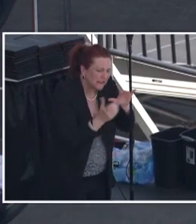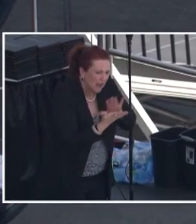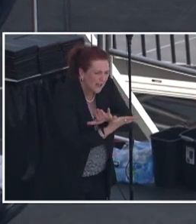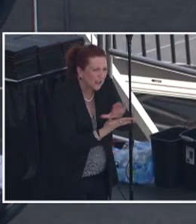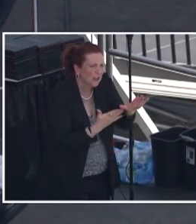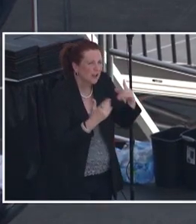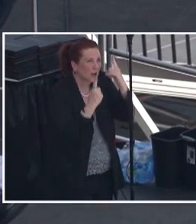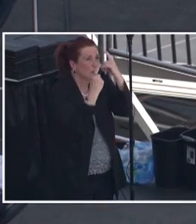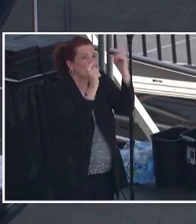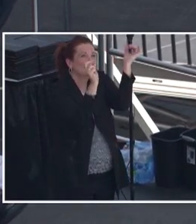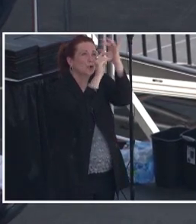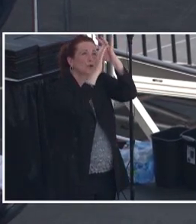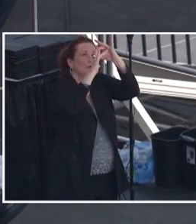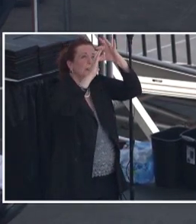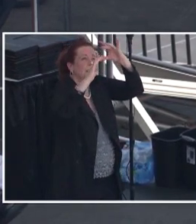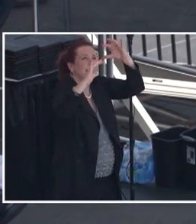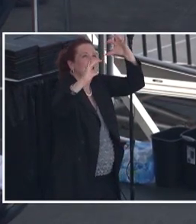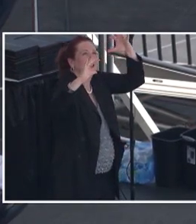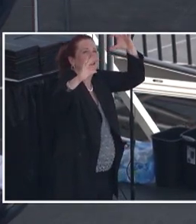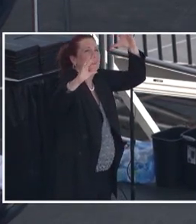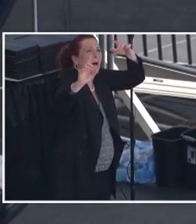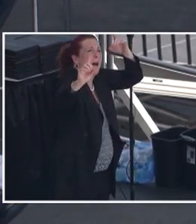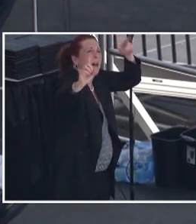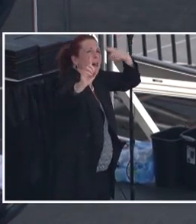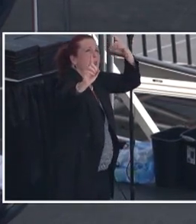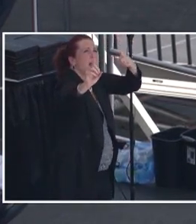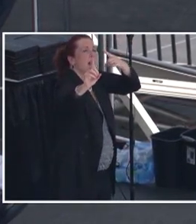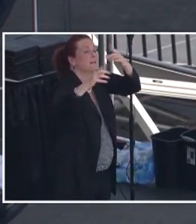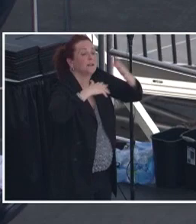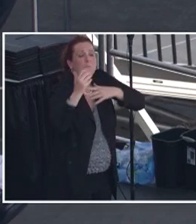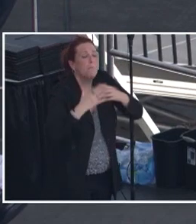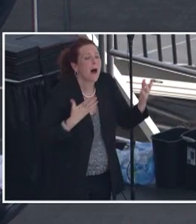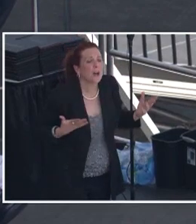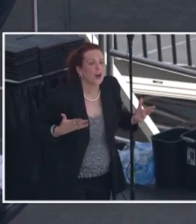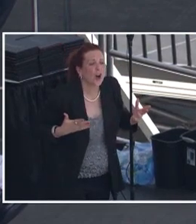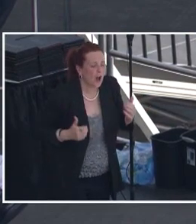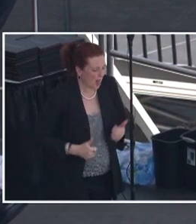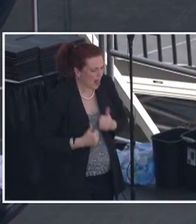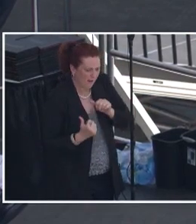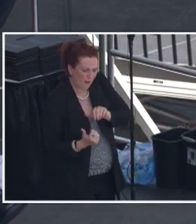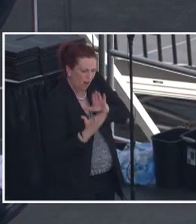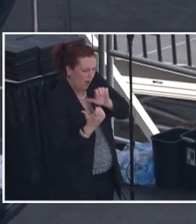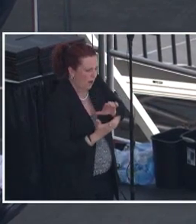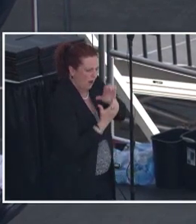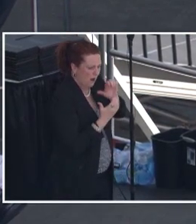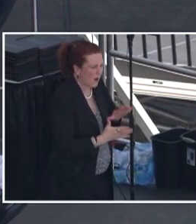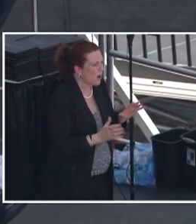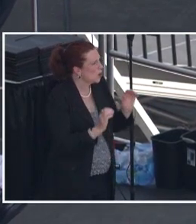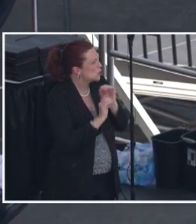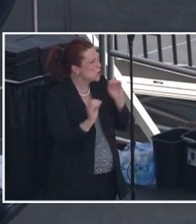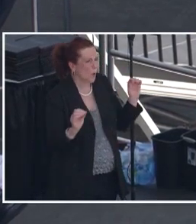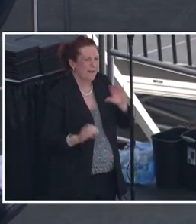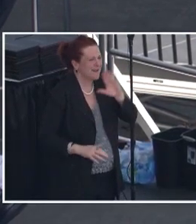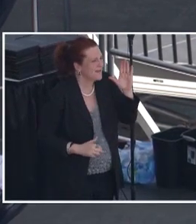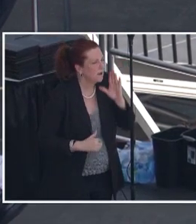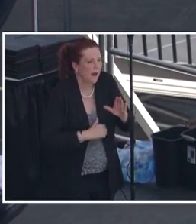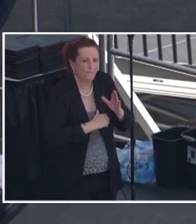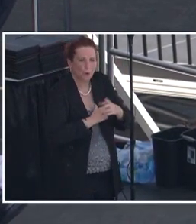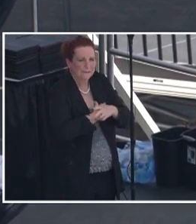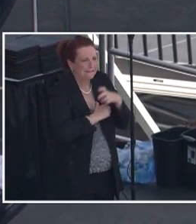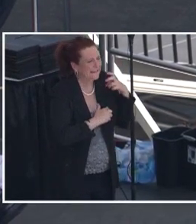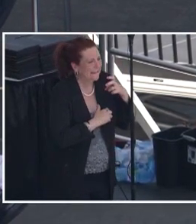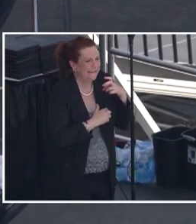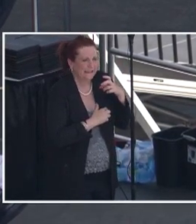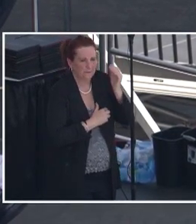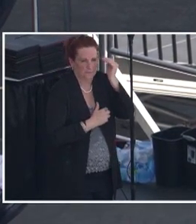and reach for the stars. Whatever life brings, no one can ever, ever take your education